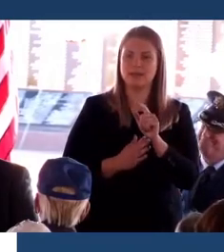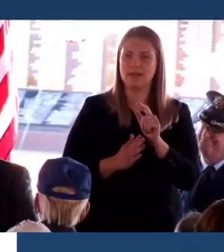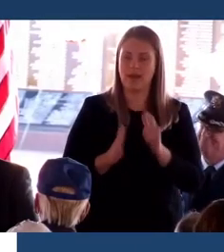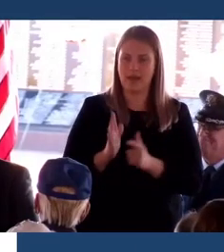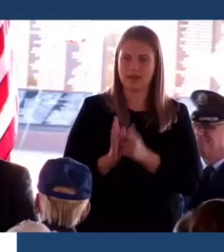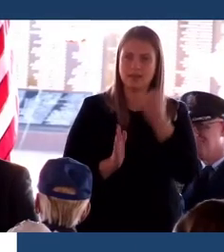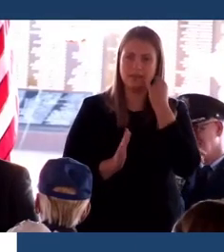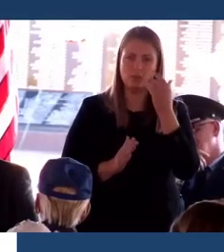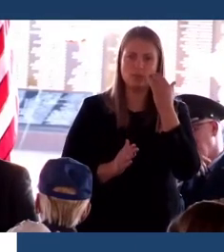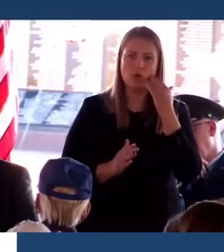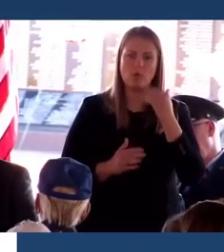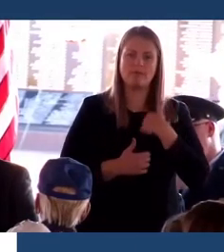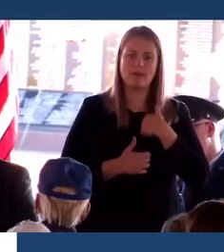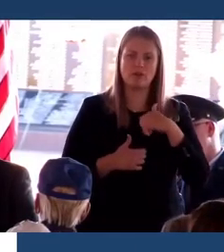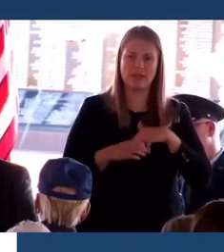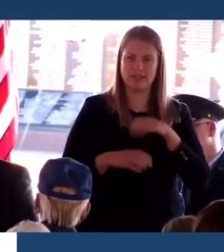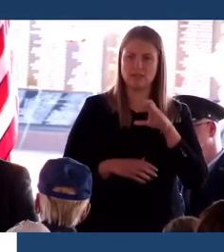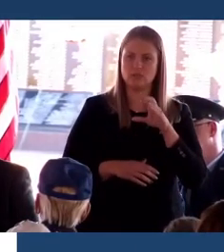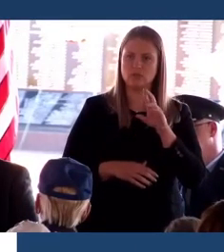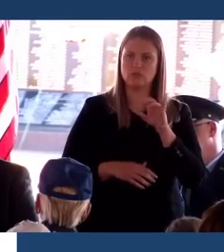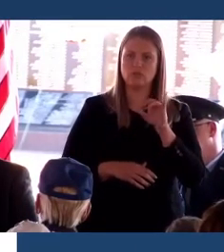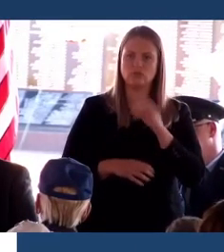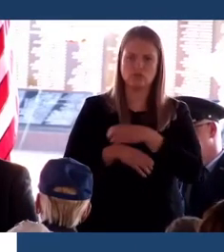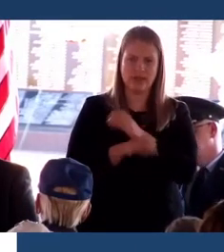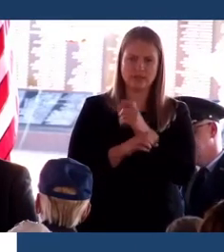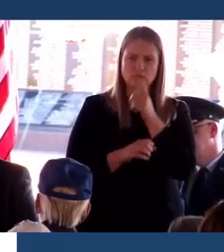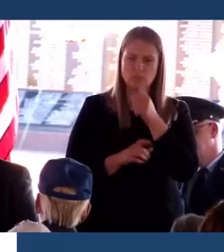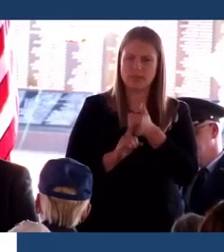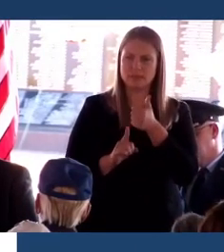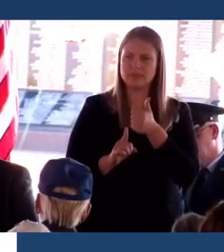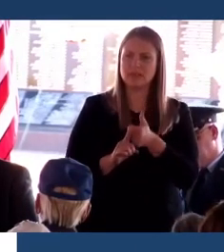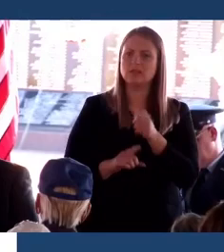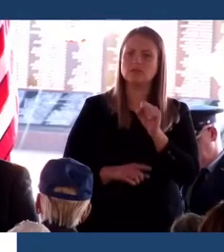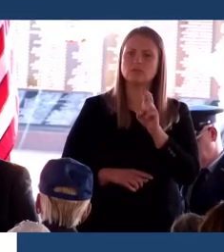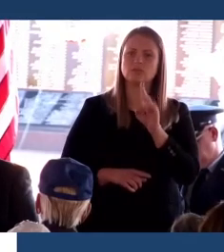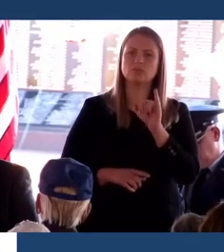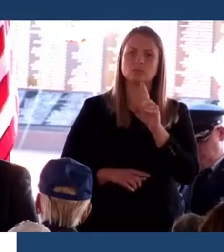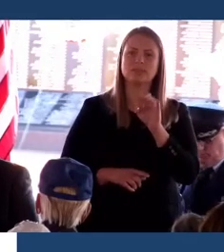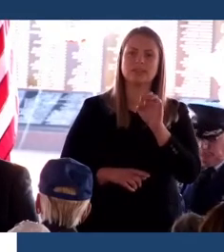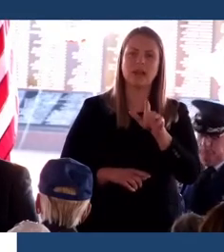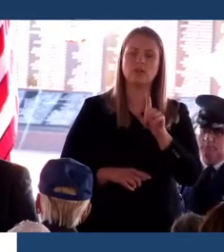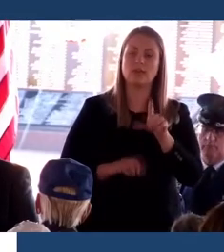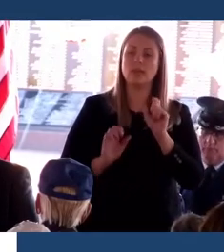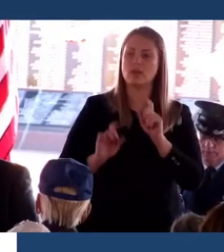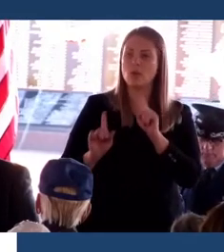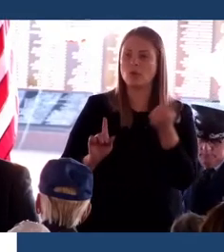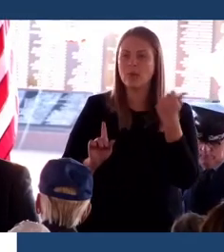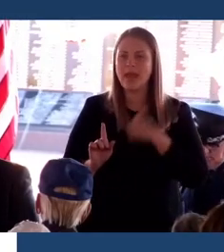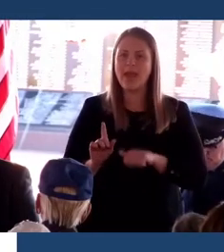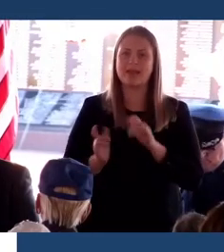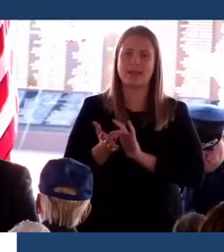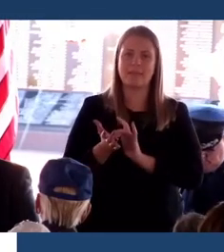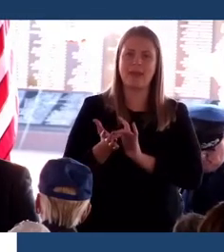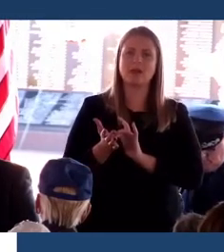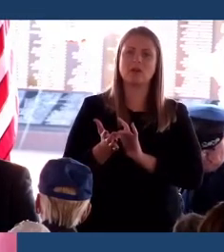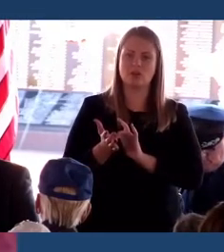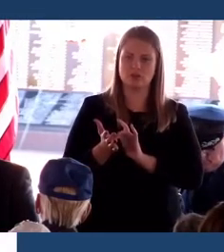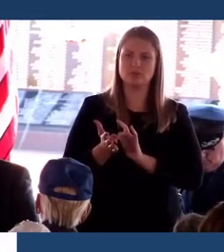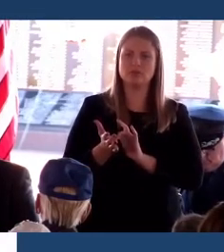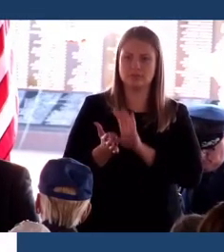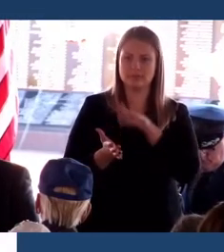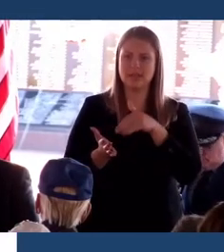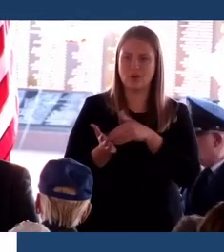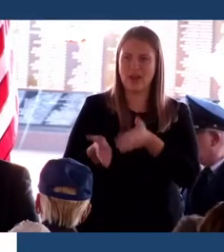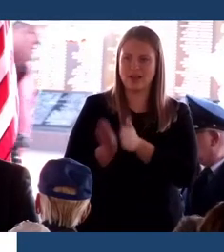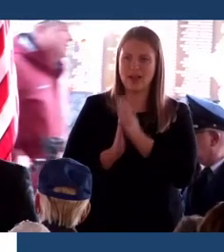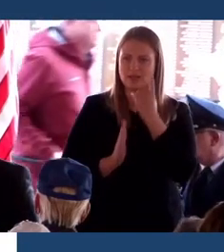who is suicidal, they can go to any medical center and ask for help, and the VA will cover the cost. That's under the Compact